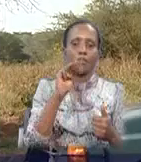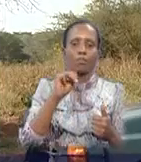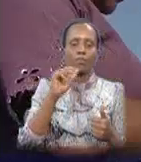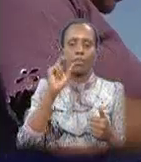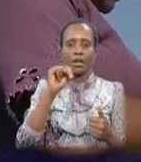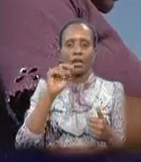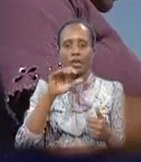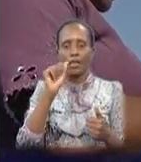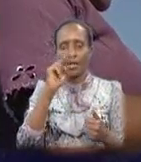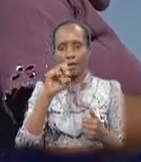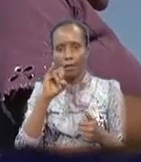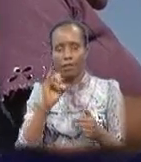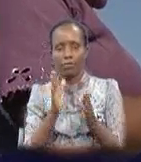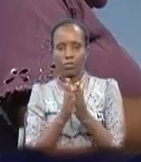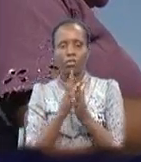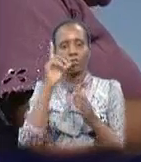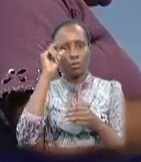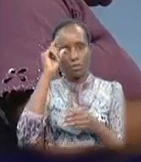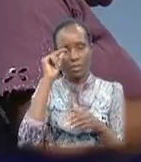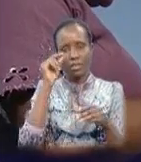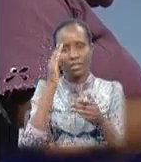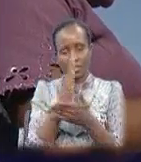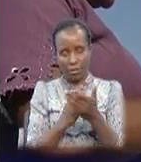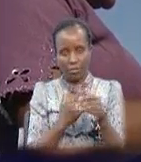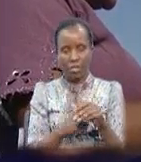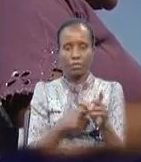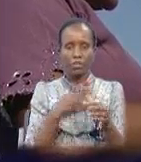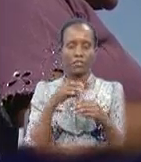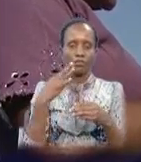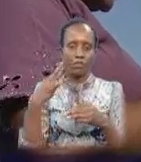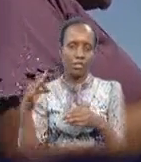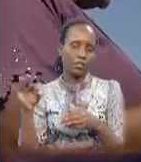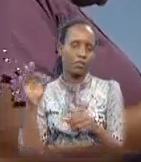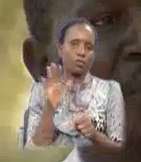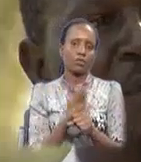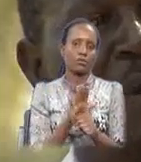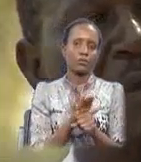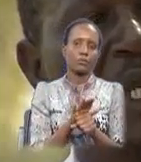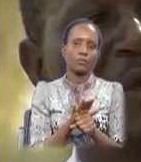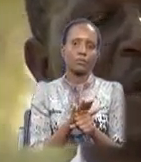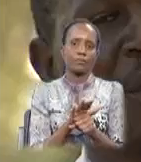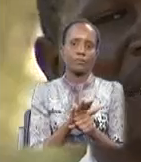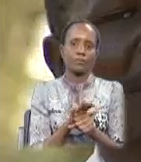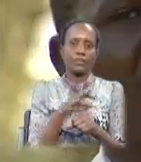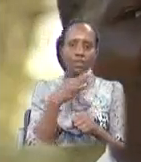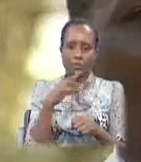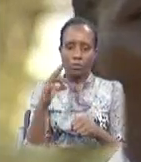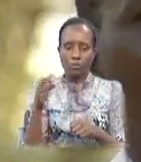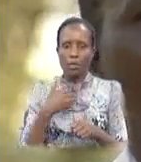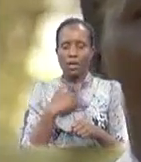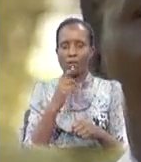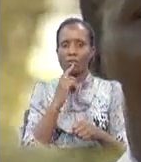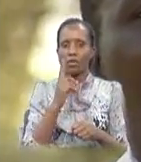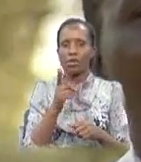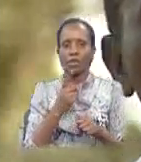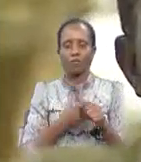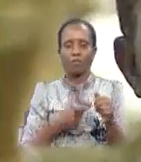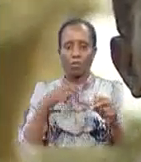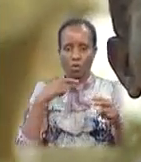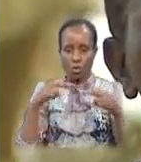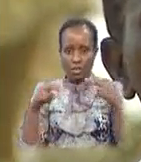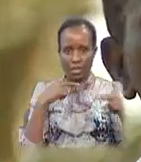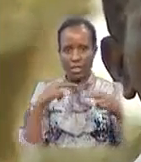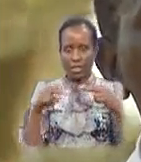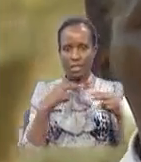Manyani, hata Mombasa napeleka Kongowea sometimes ikiwa mingi. Sukuma mimi niko na orders kwa mahoteli.